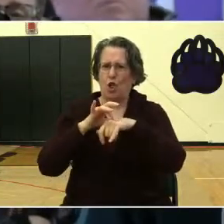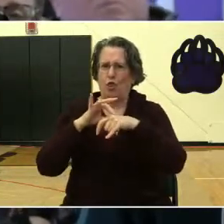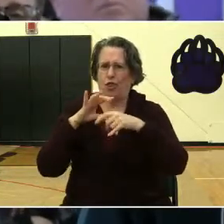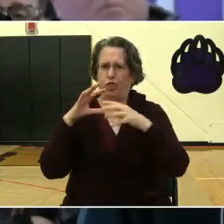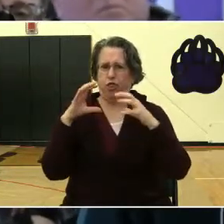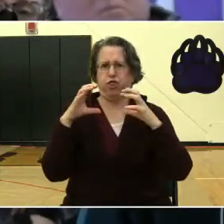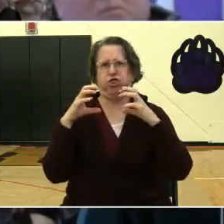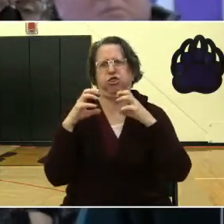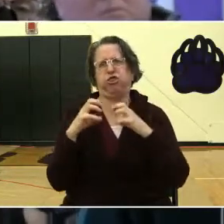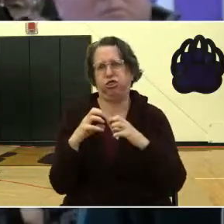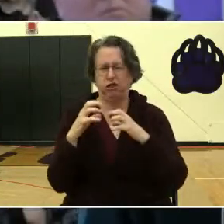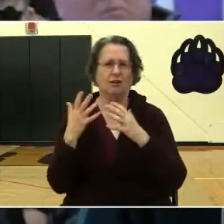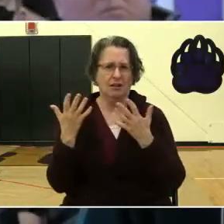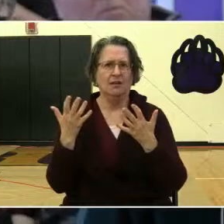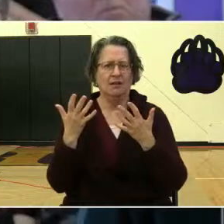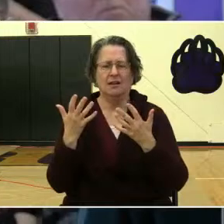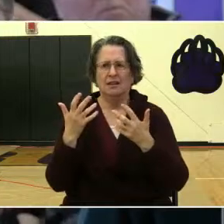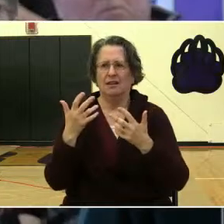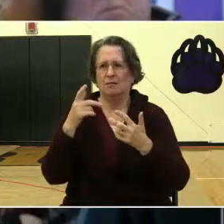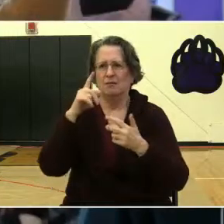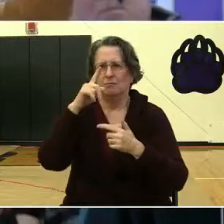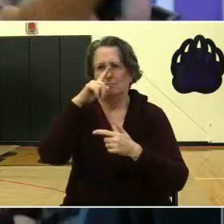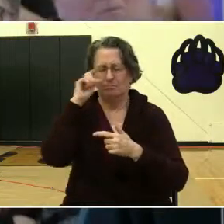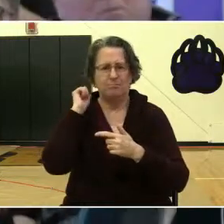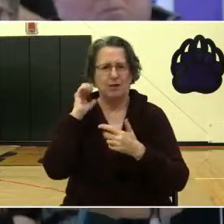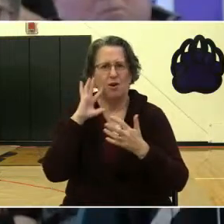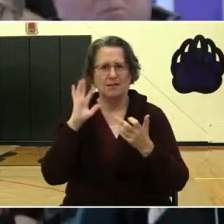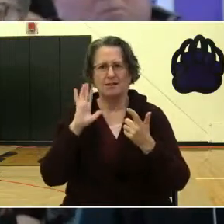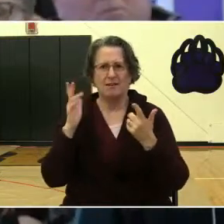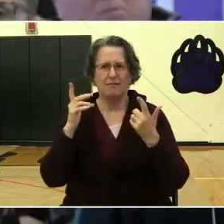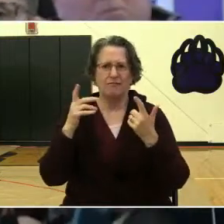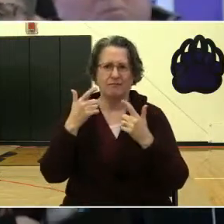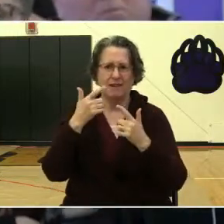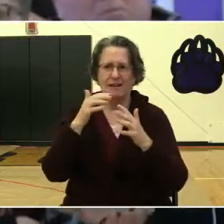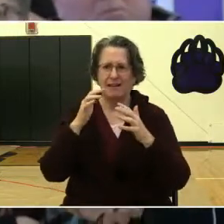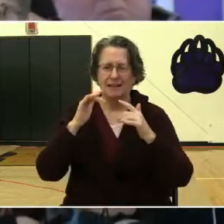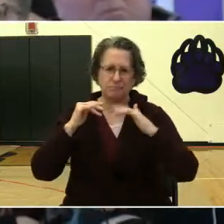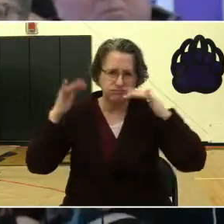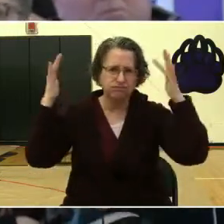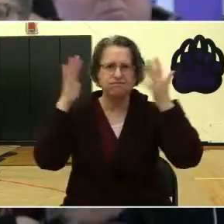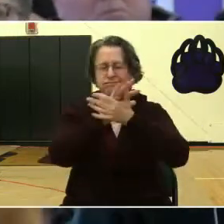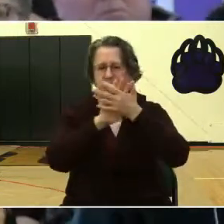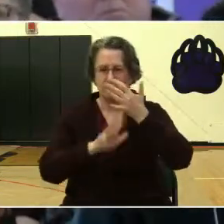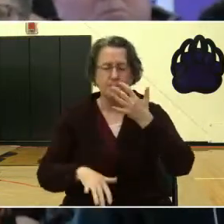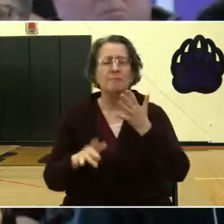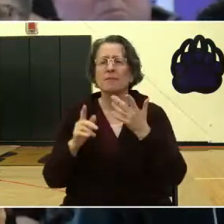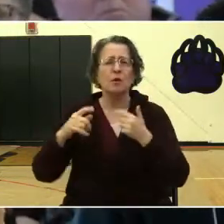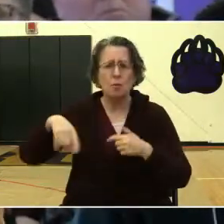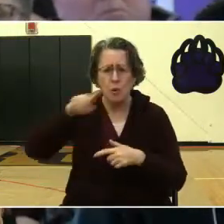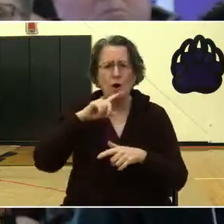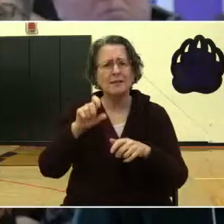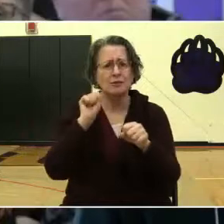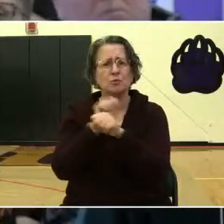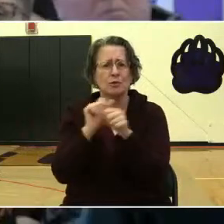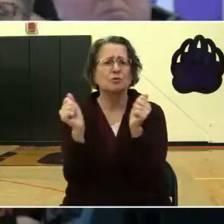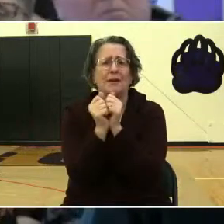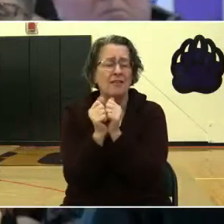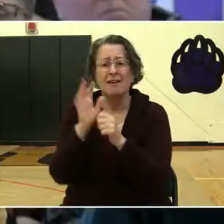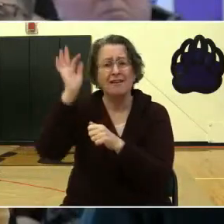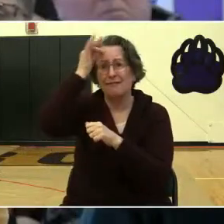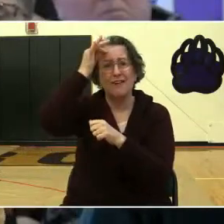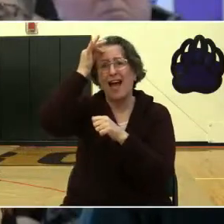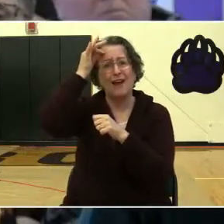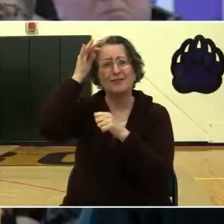could do to address this and it's going to take everyone to face the crisis that we're in our federal government's not doing